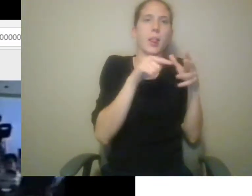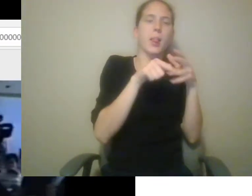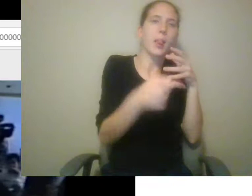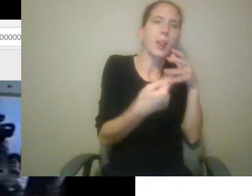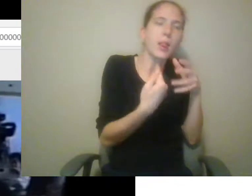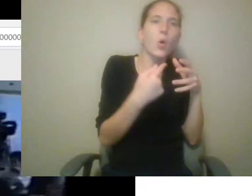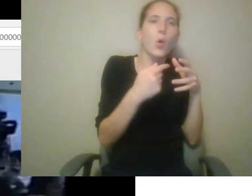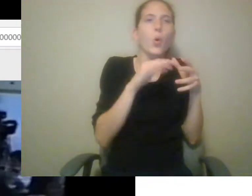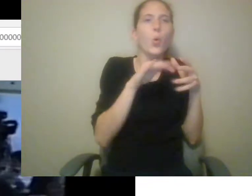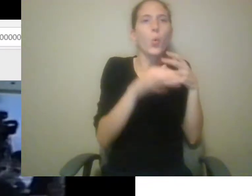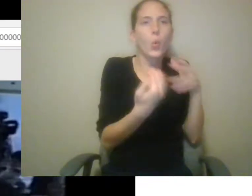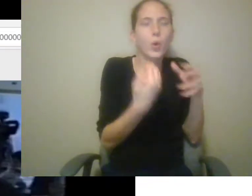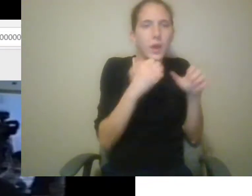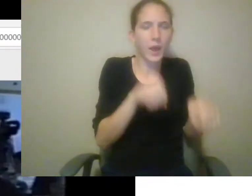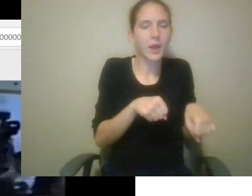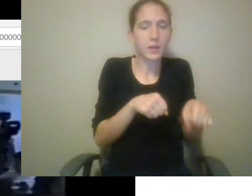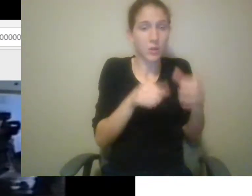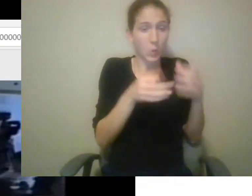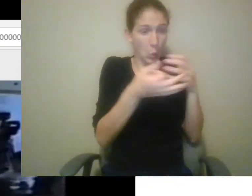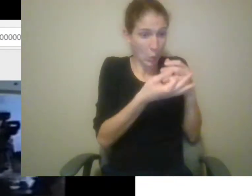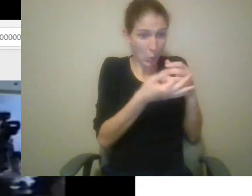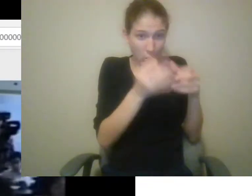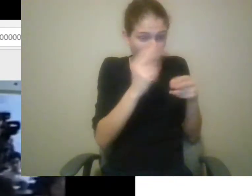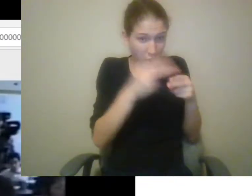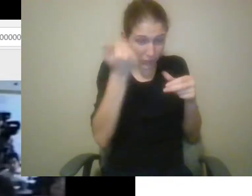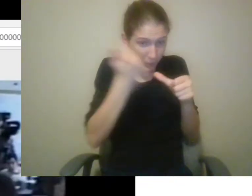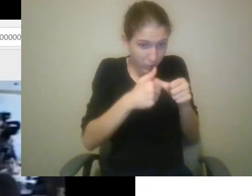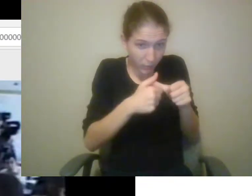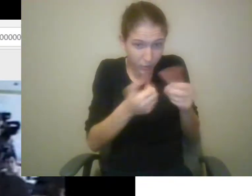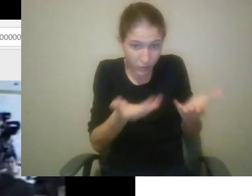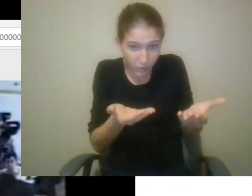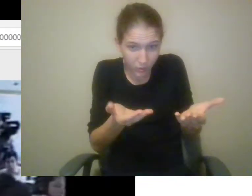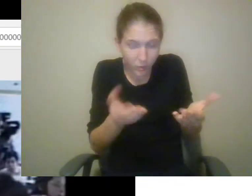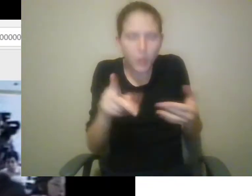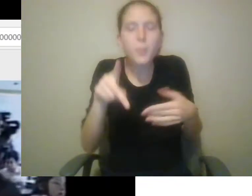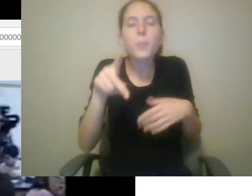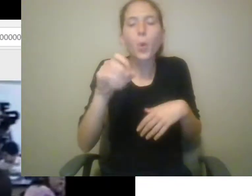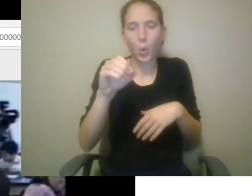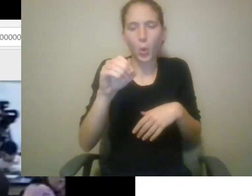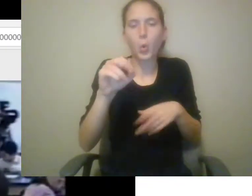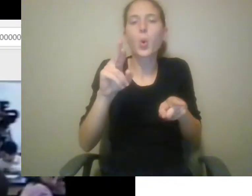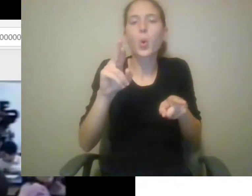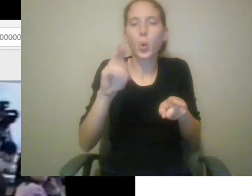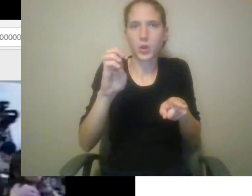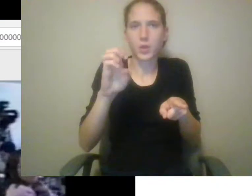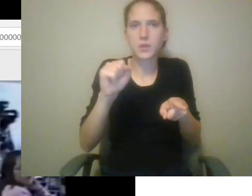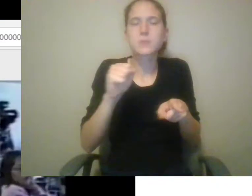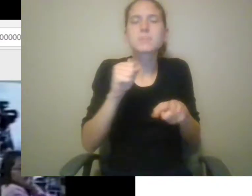Pores. Okay, they're pores. Okay, so we can write this down still in the cell membrane. All right?